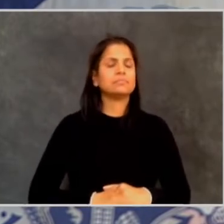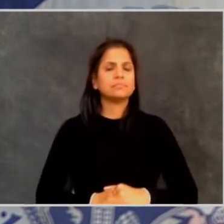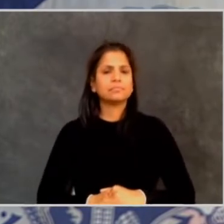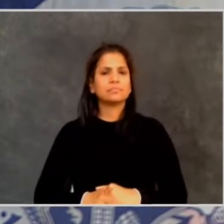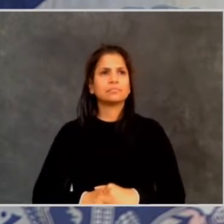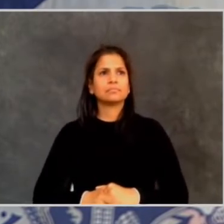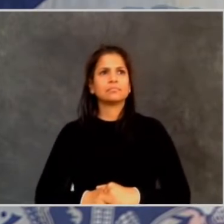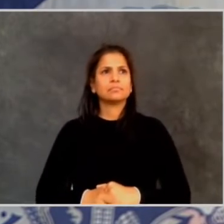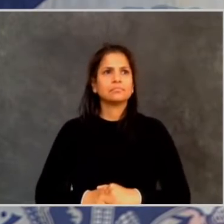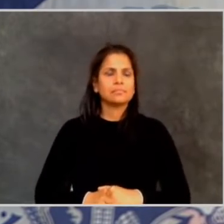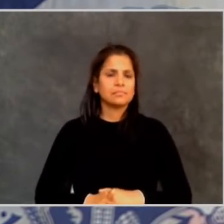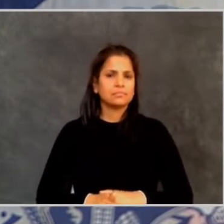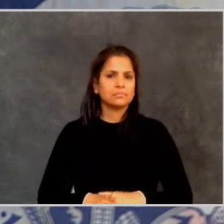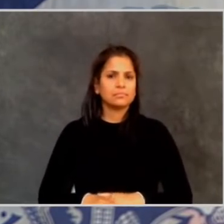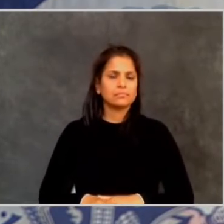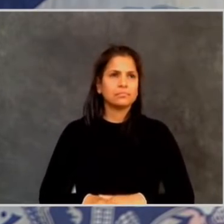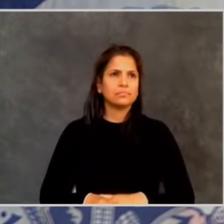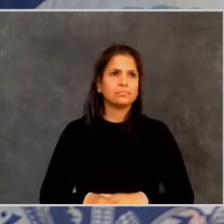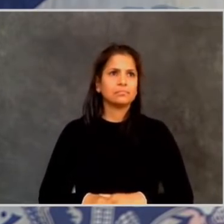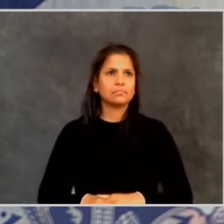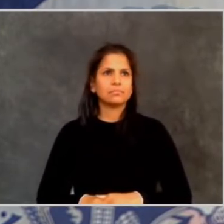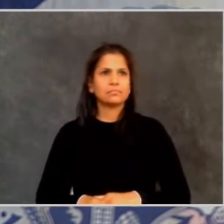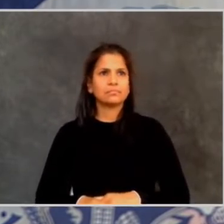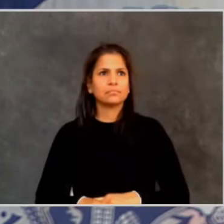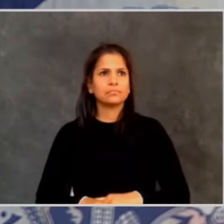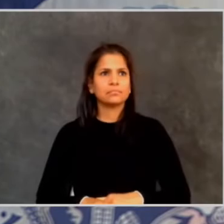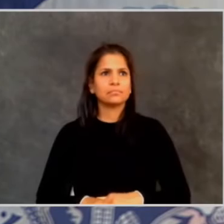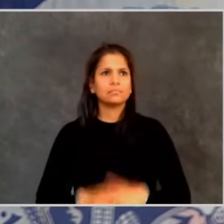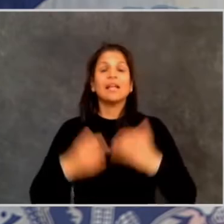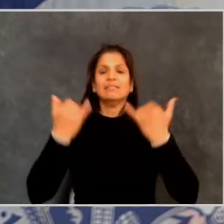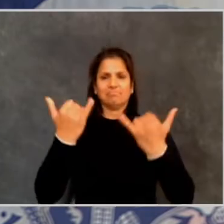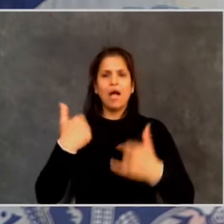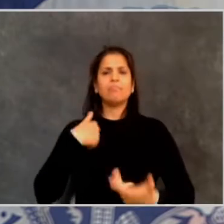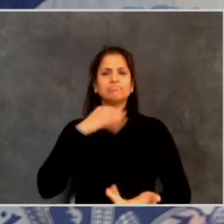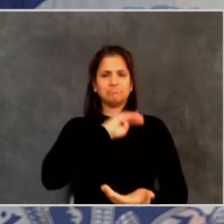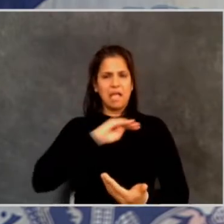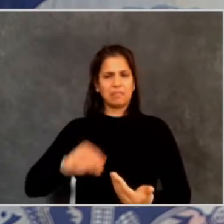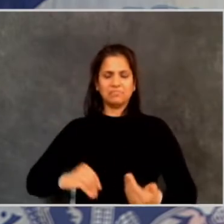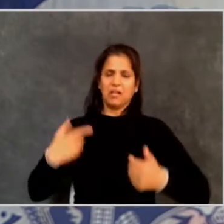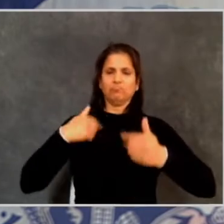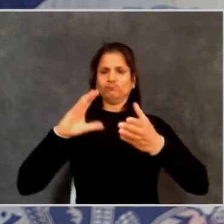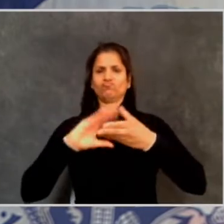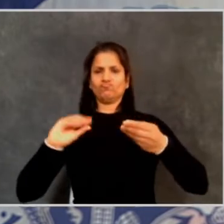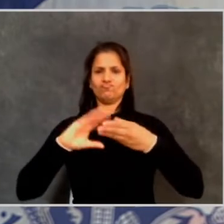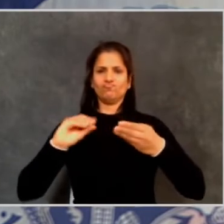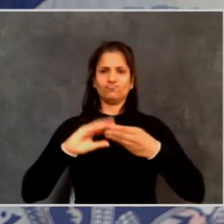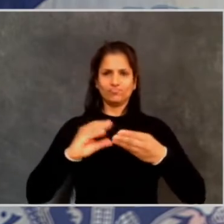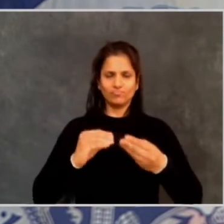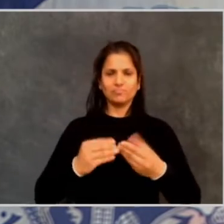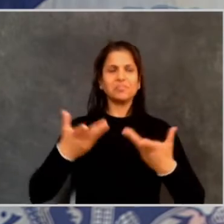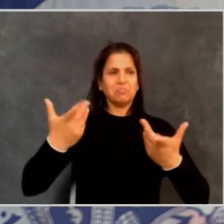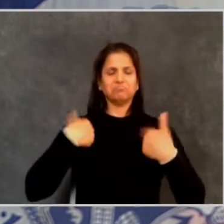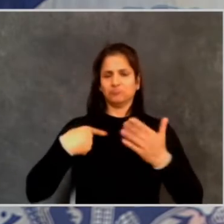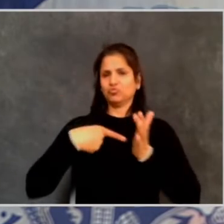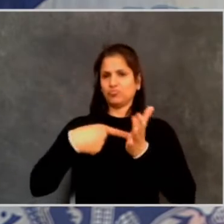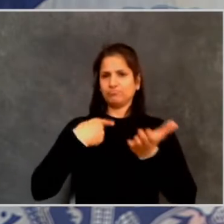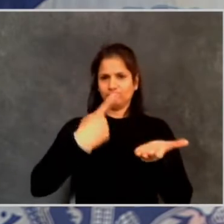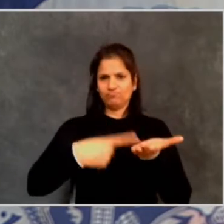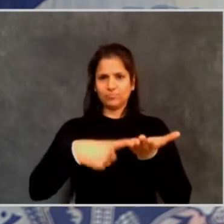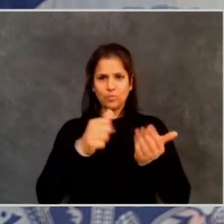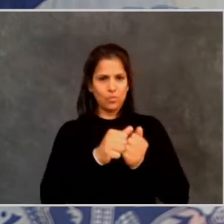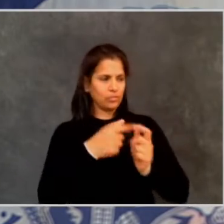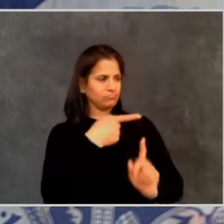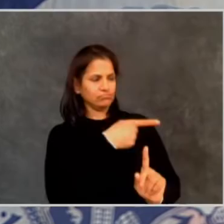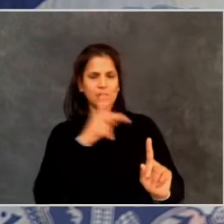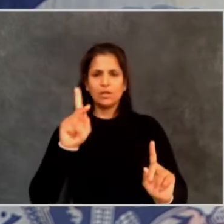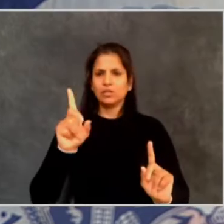heroic employees, and of course, Auxerre is thinking about this in terms of the whole city. They'll join in. So I think it's a